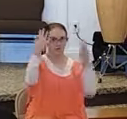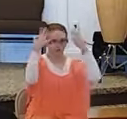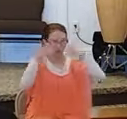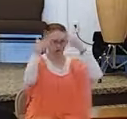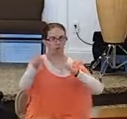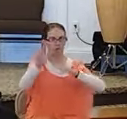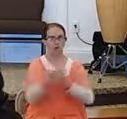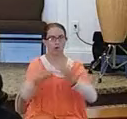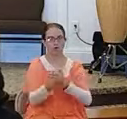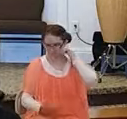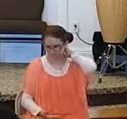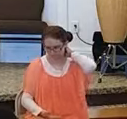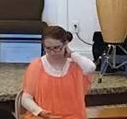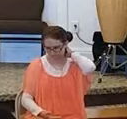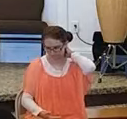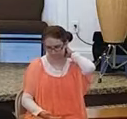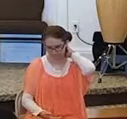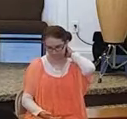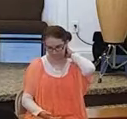all.